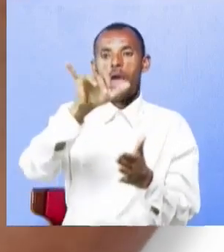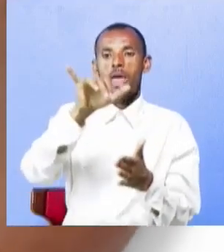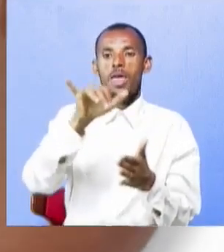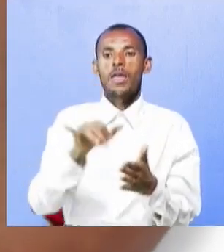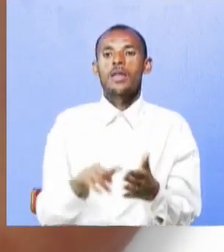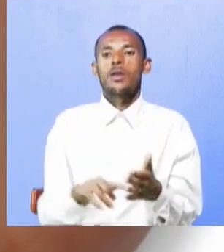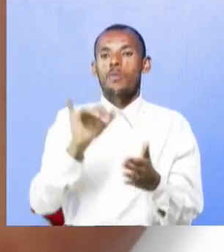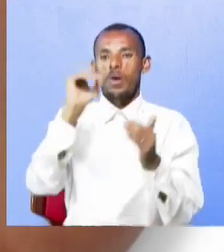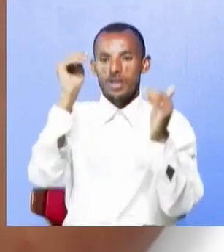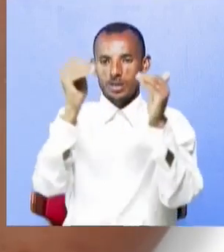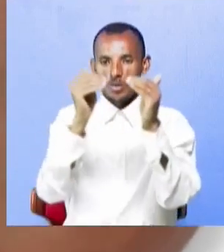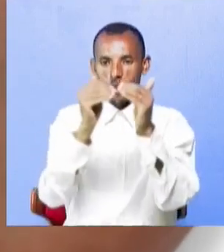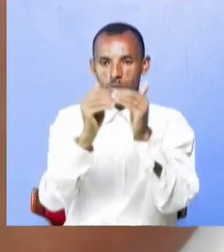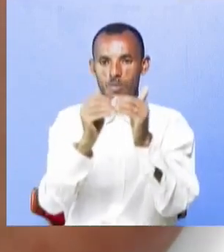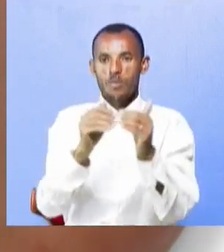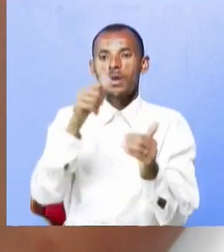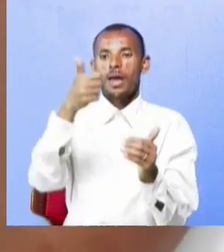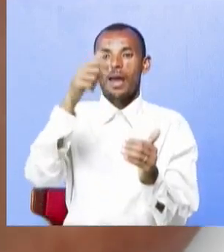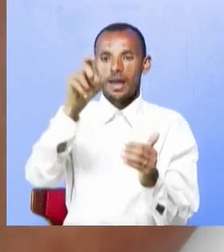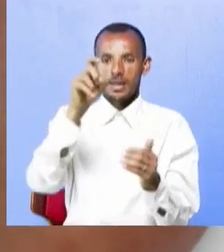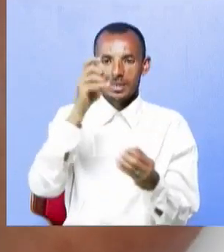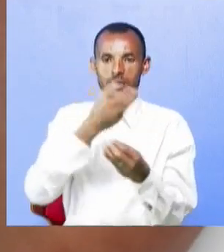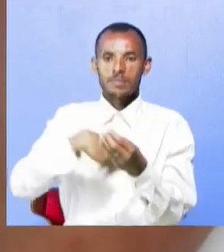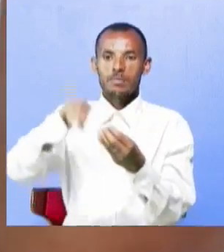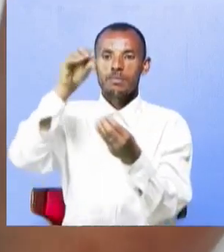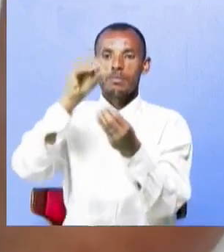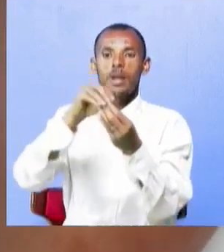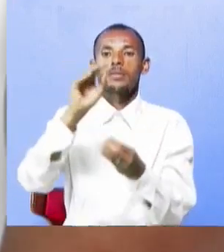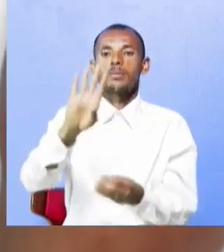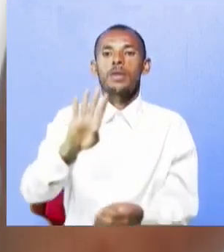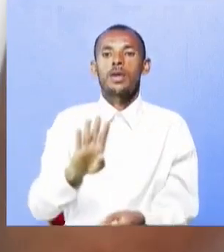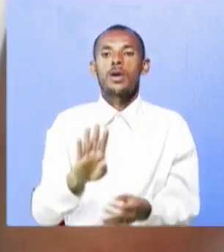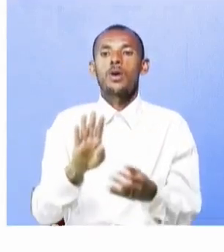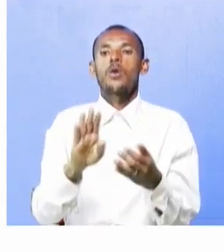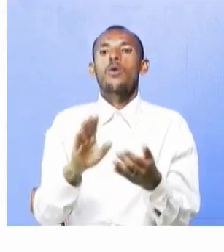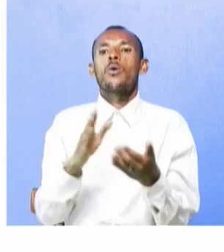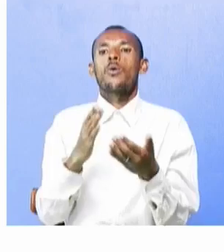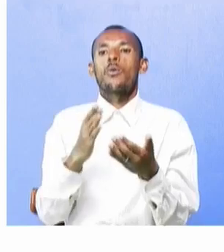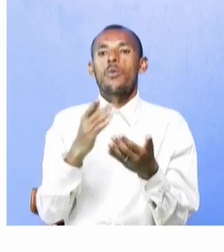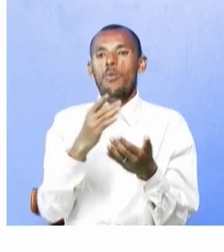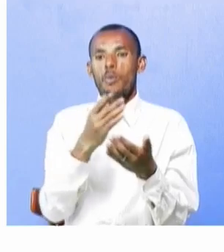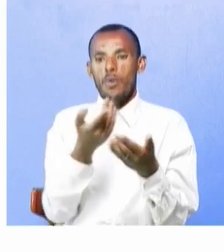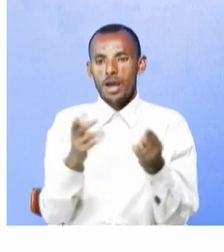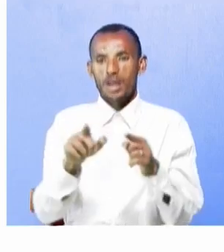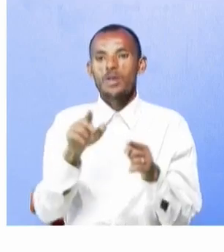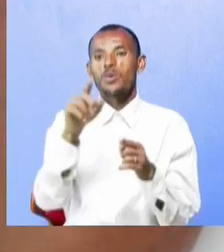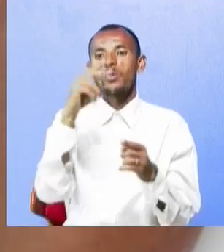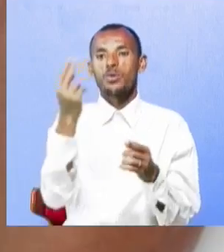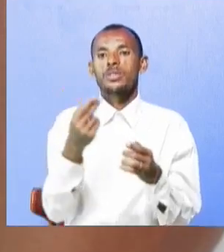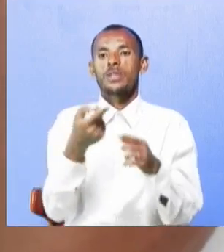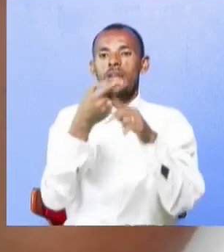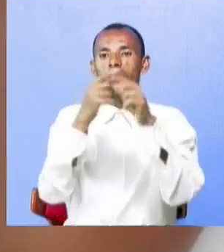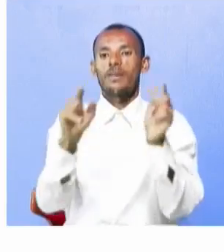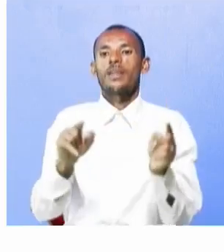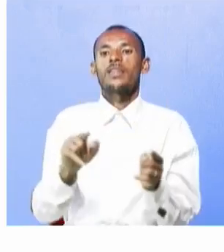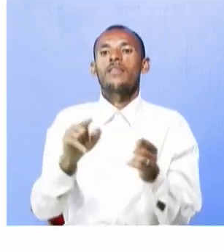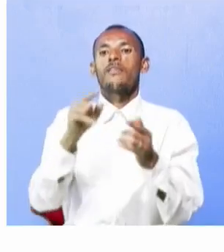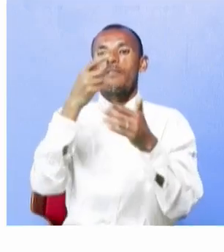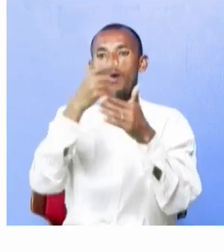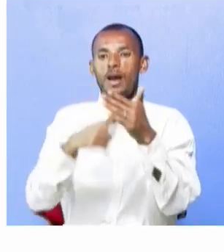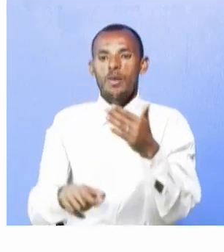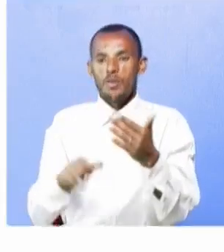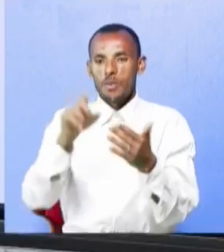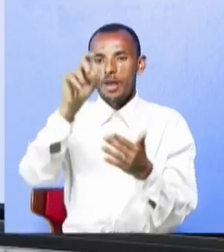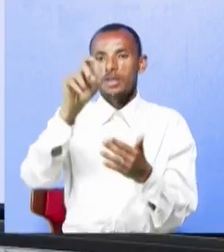and y is equals to x plus b. Okay, whenever you plug different x values here, you